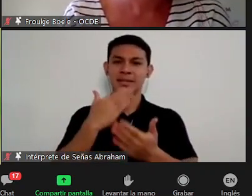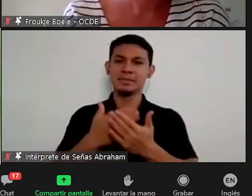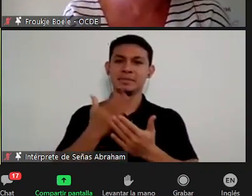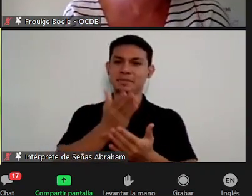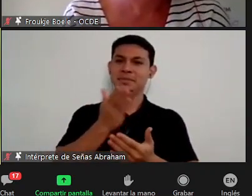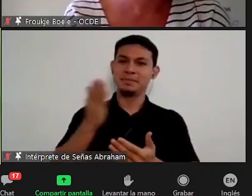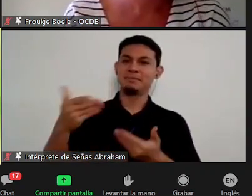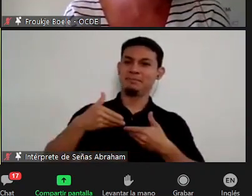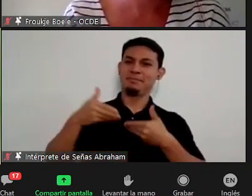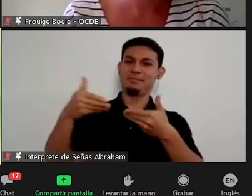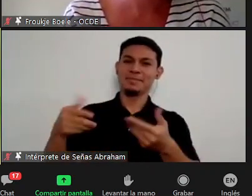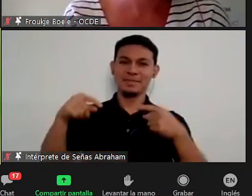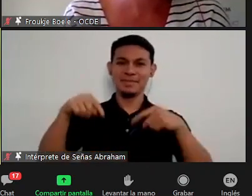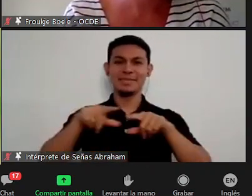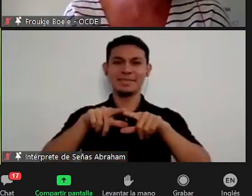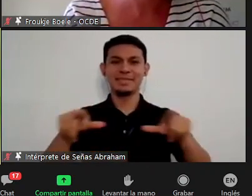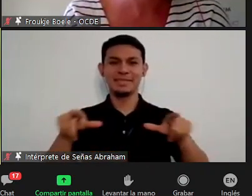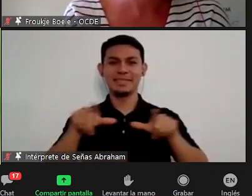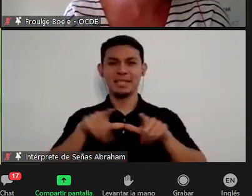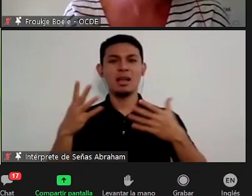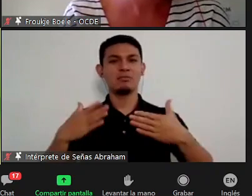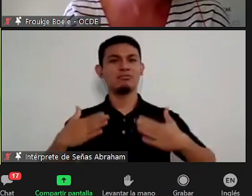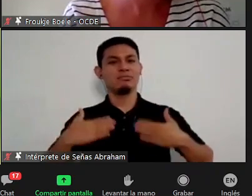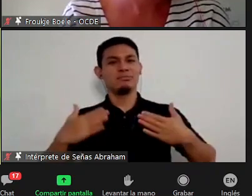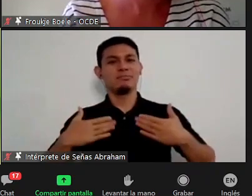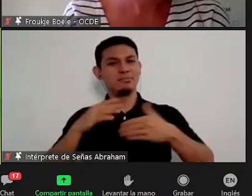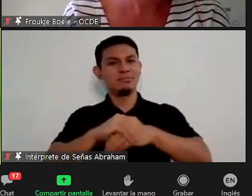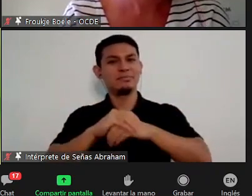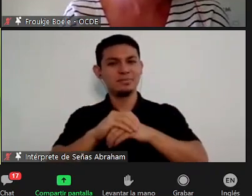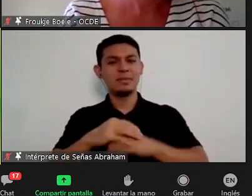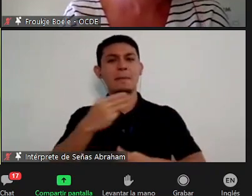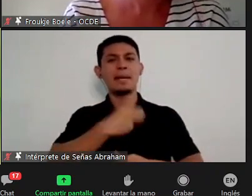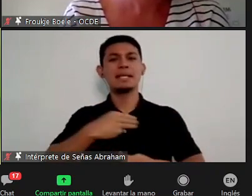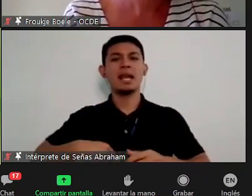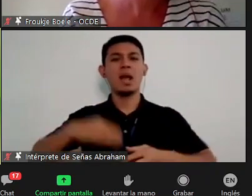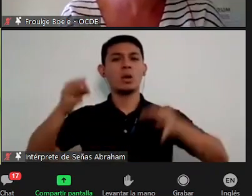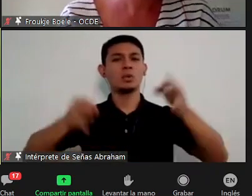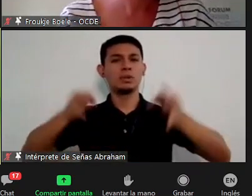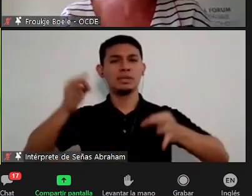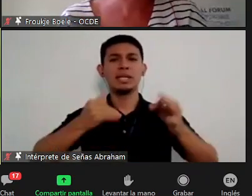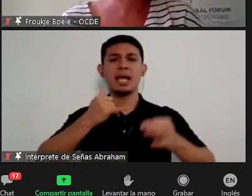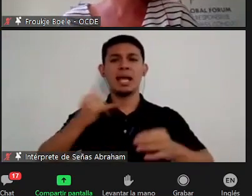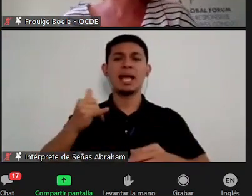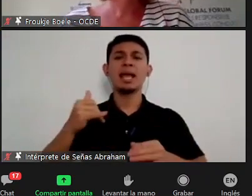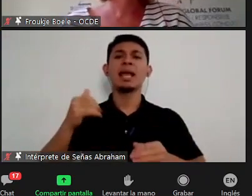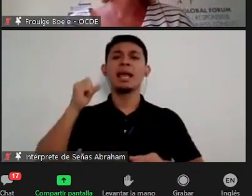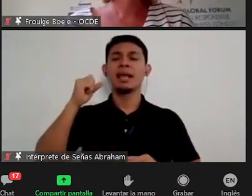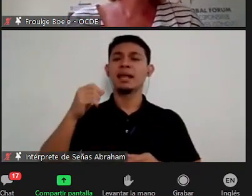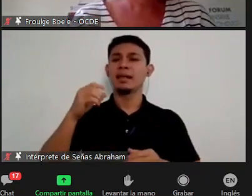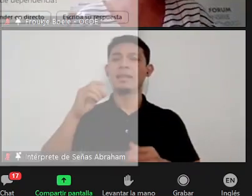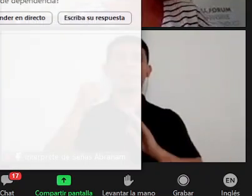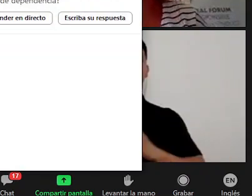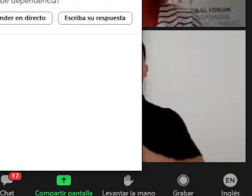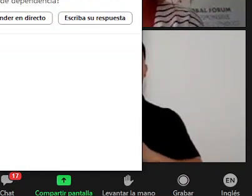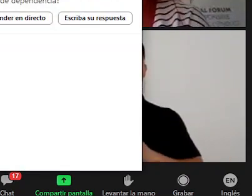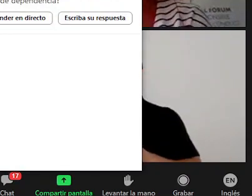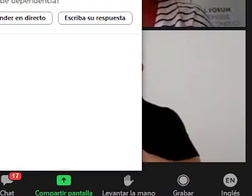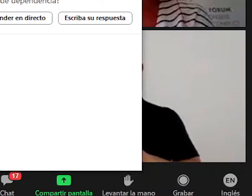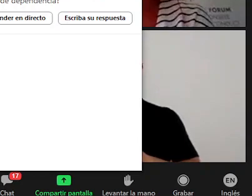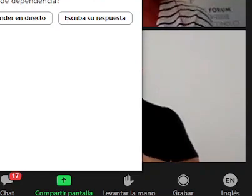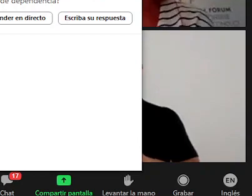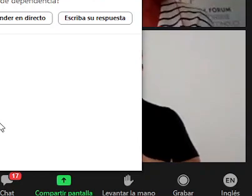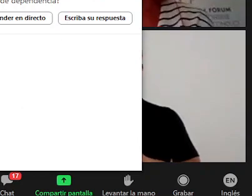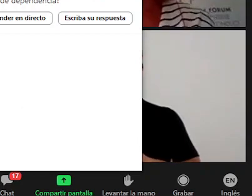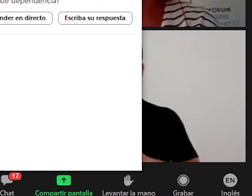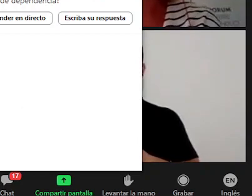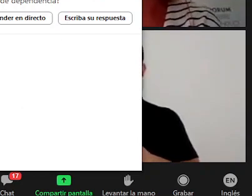thank you thank you to federico for the invitation to this space and congratulations to the ministry of justice and human rights for the leadership